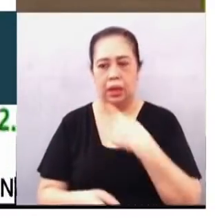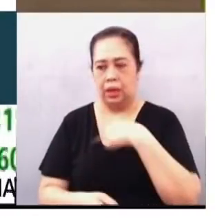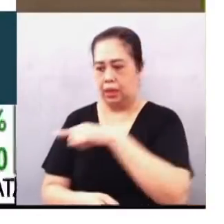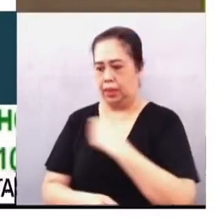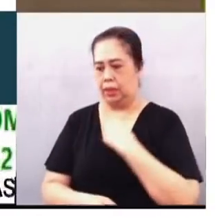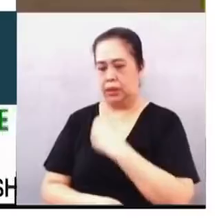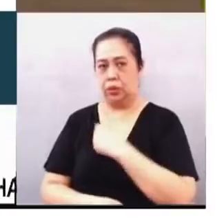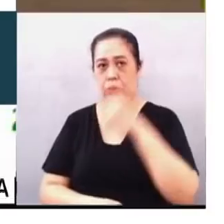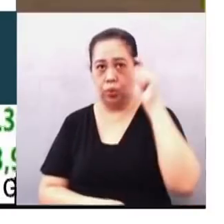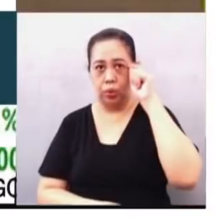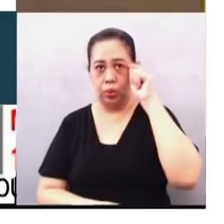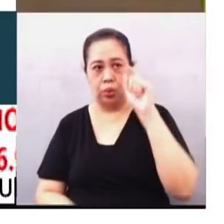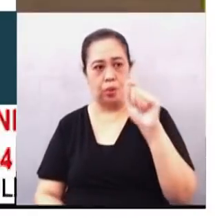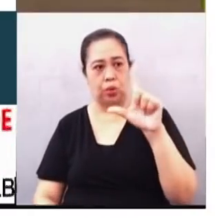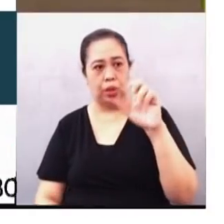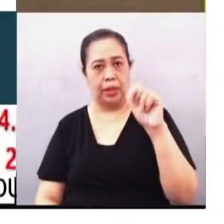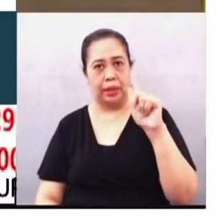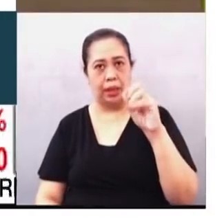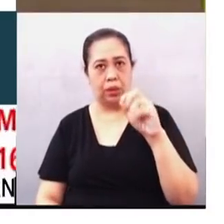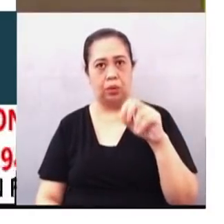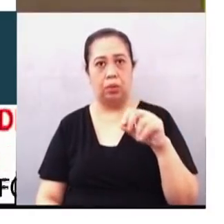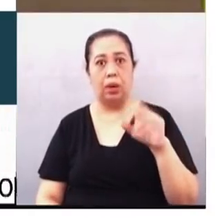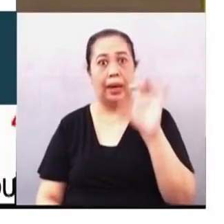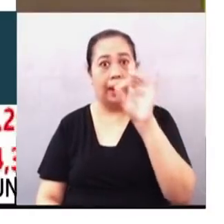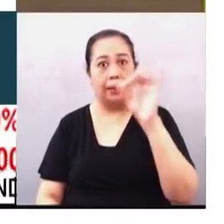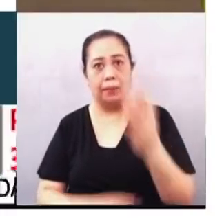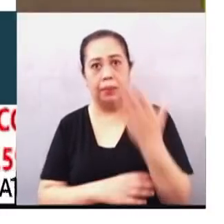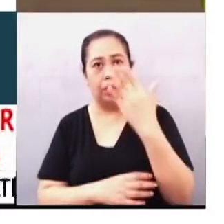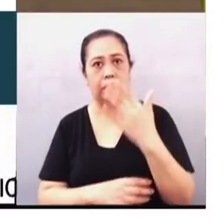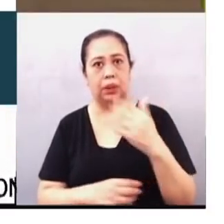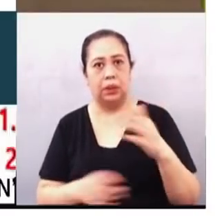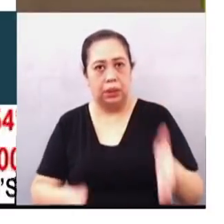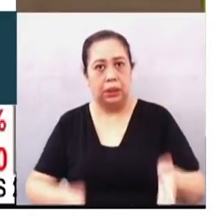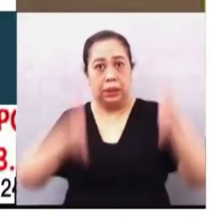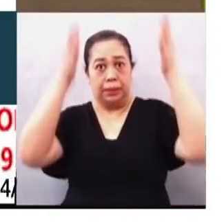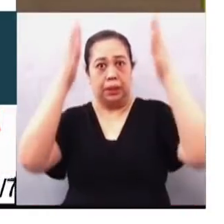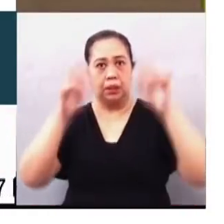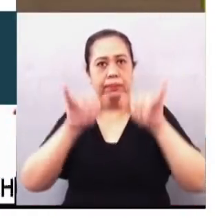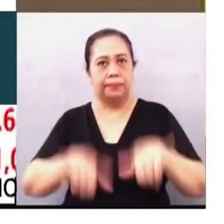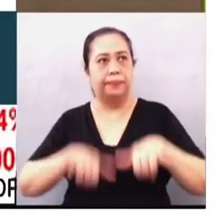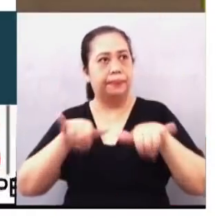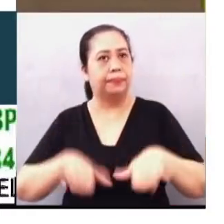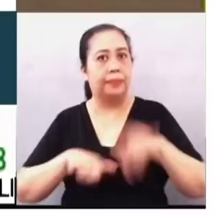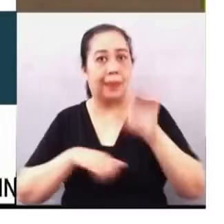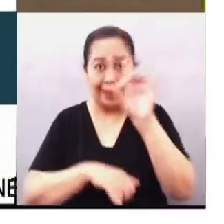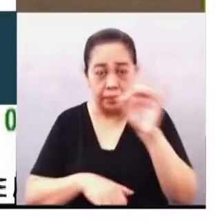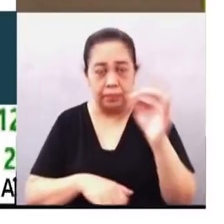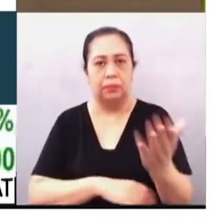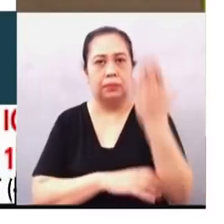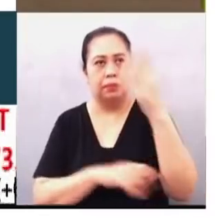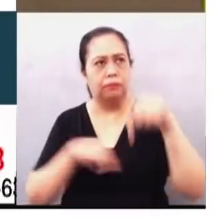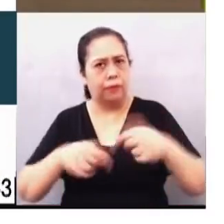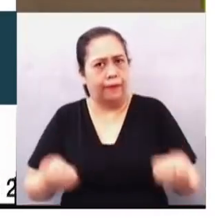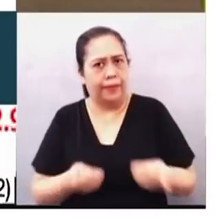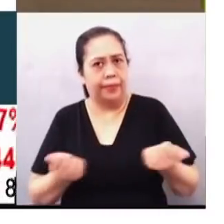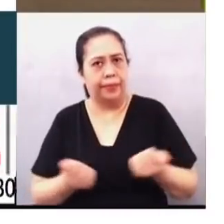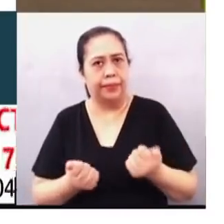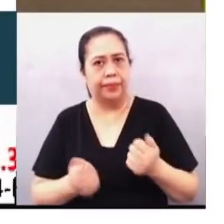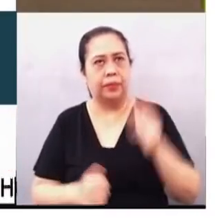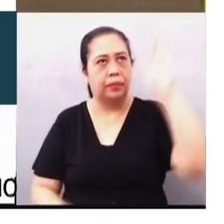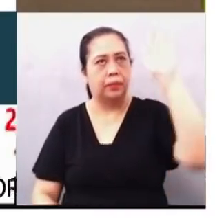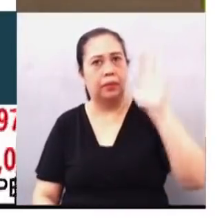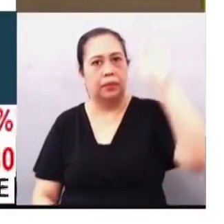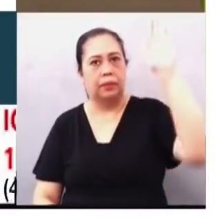Tolentino, alas 8 pa kami physically present dito sa building. Alas 8 pa, andito na kami. Taas kami ng taas ang